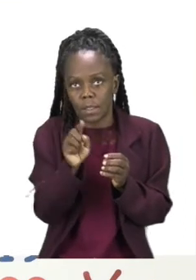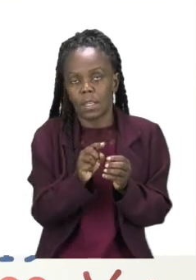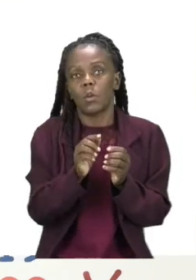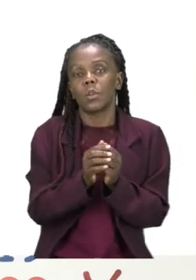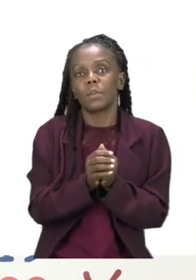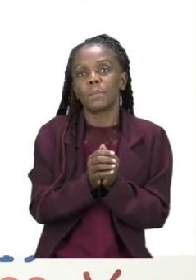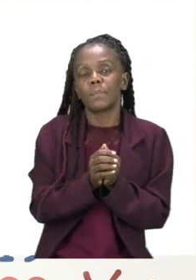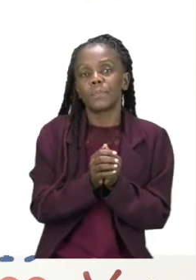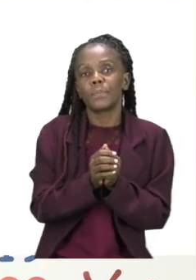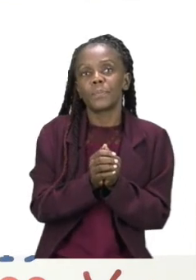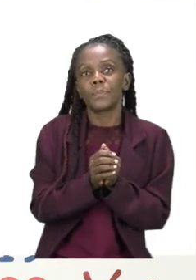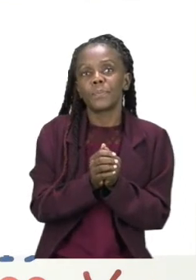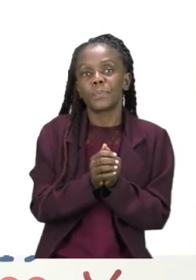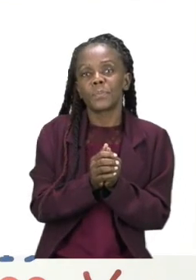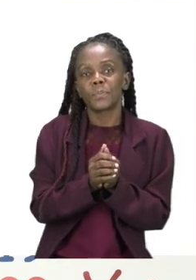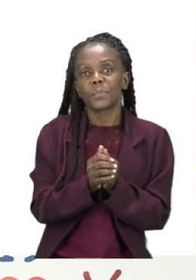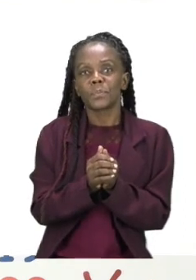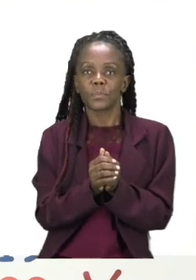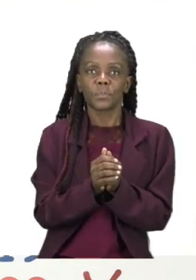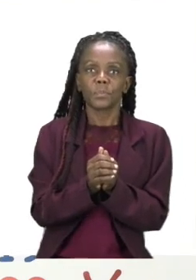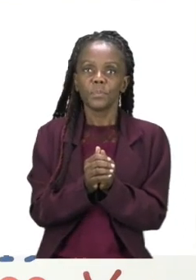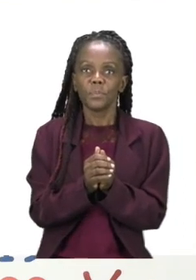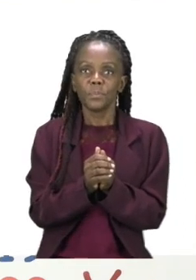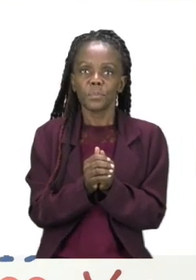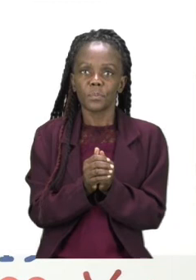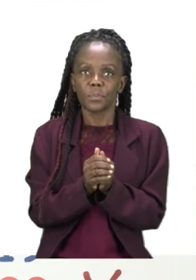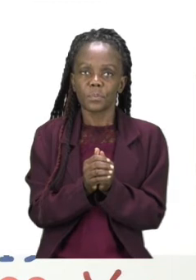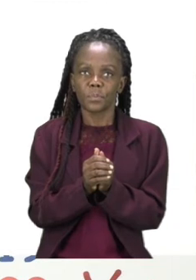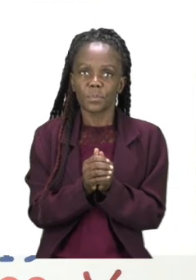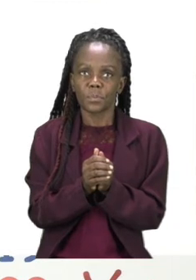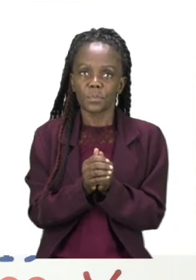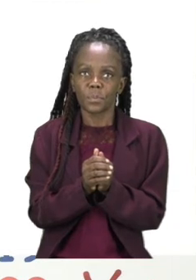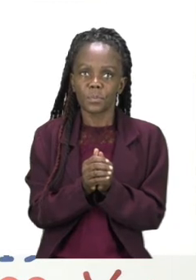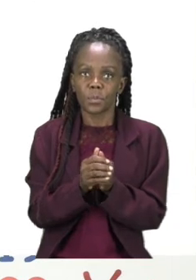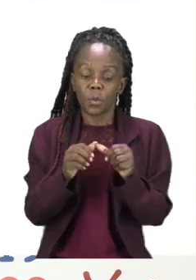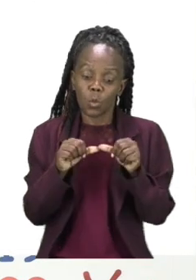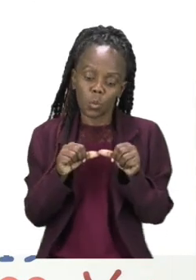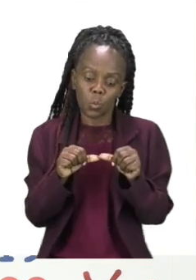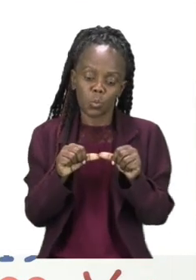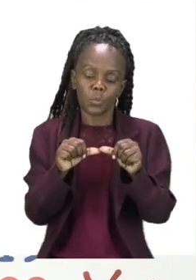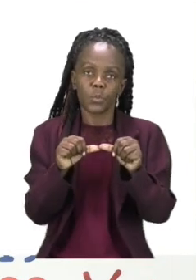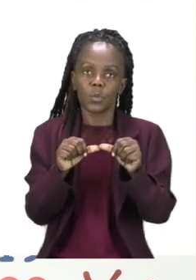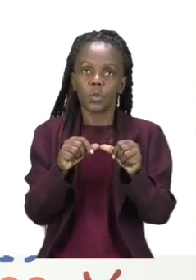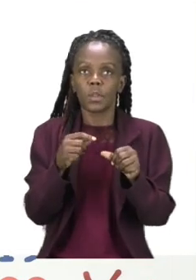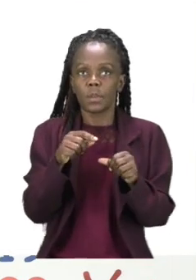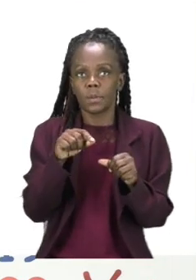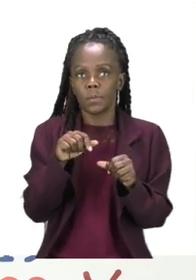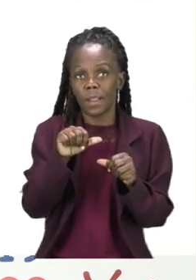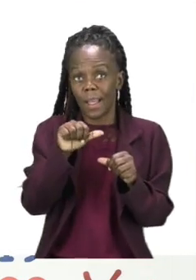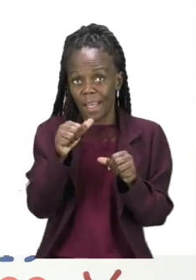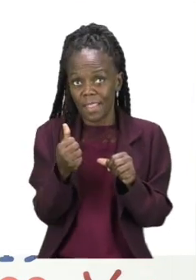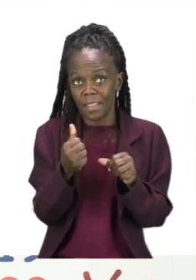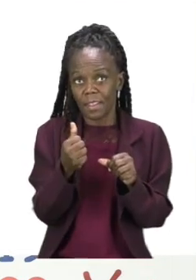Now we know which one is the bigger number. I want you to also try and do the next ones by yourself. Take your